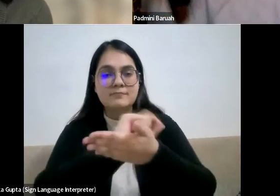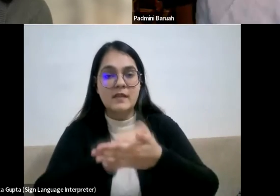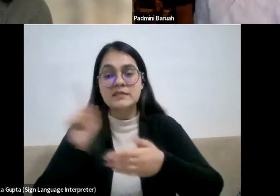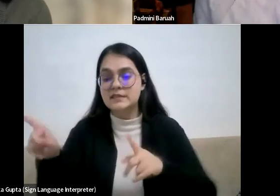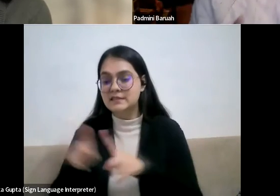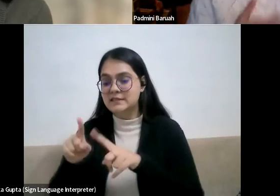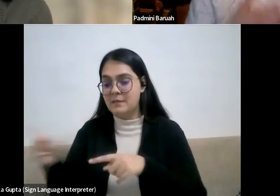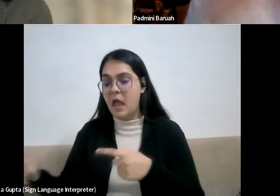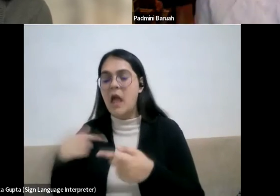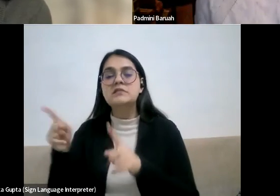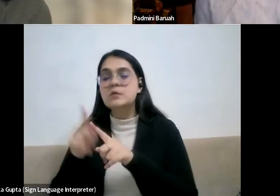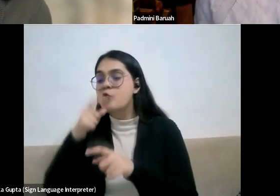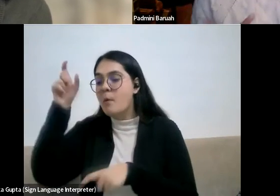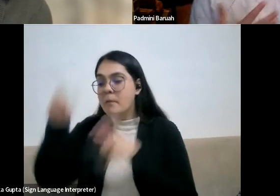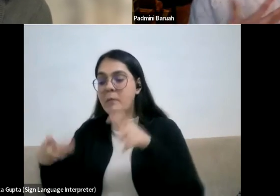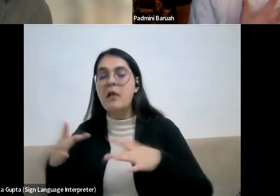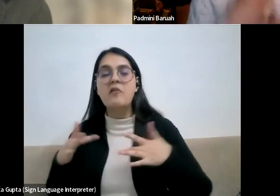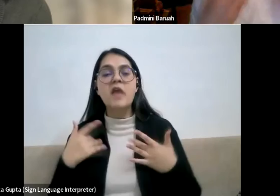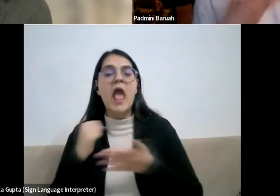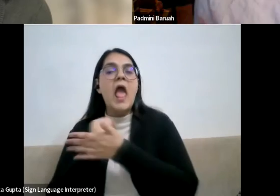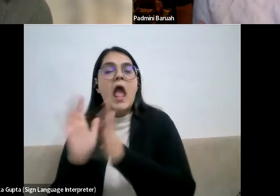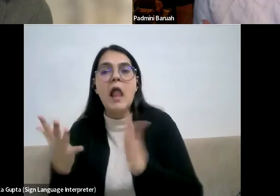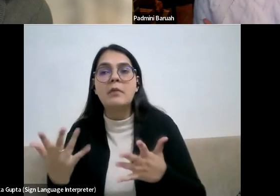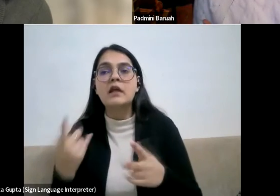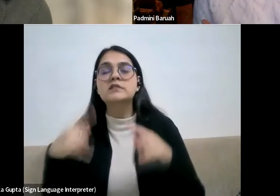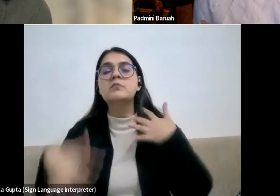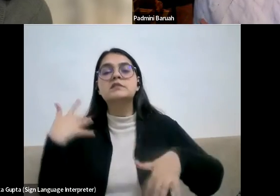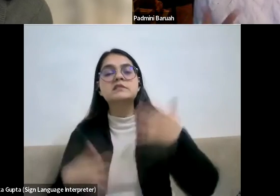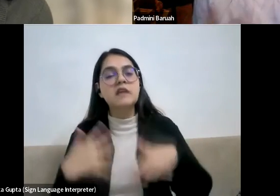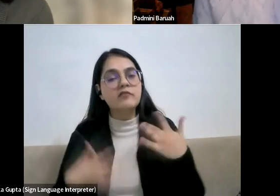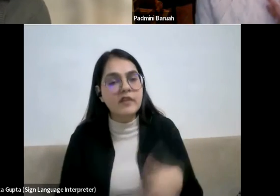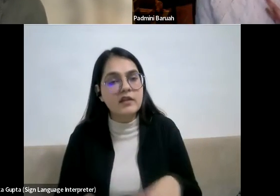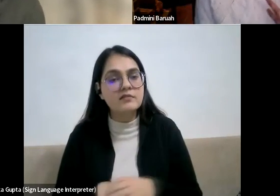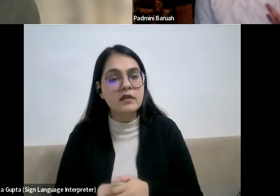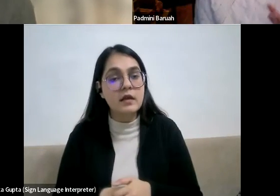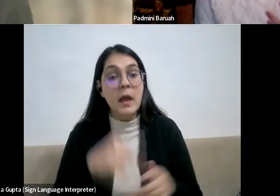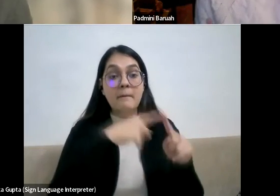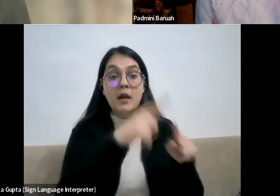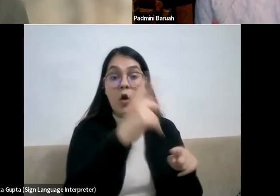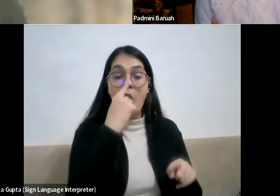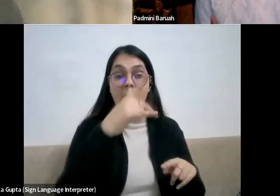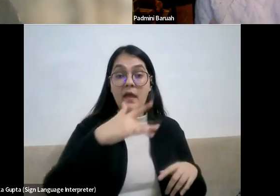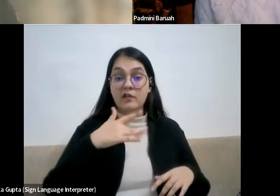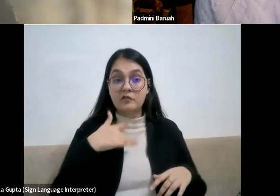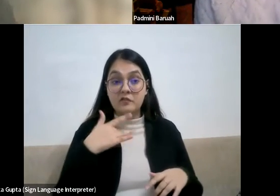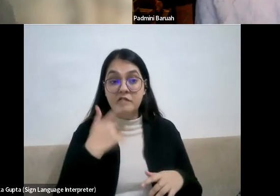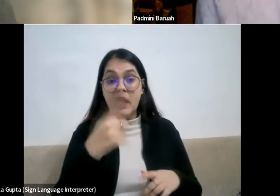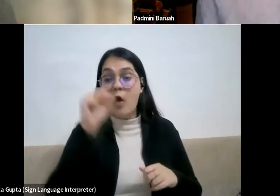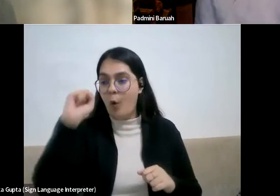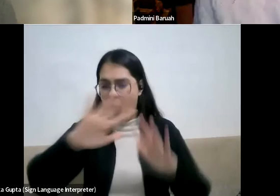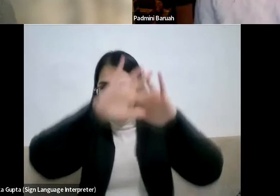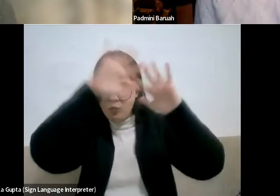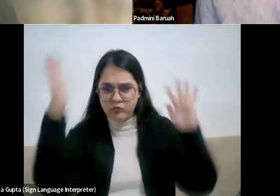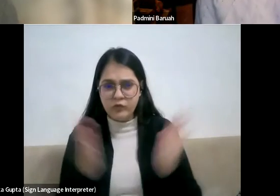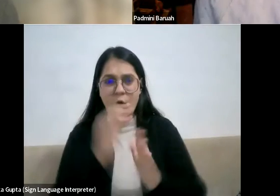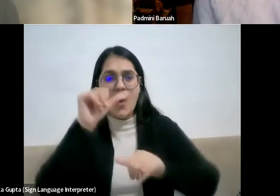of helpless or powerless or just suffering under a system. Whereas I think that the whole process of